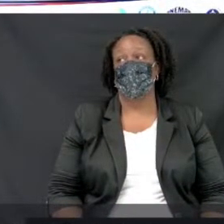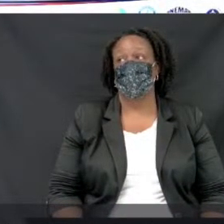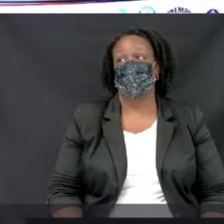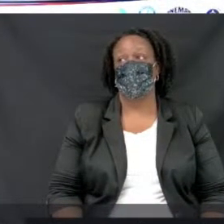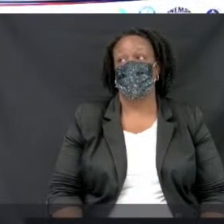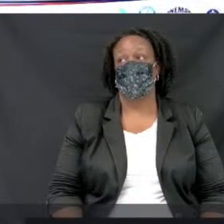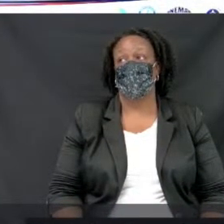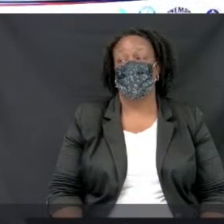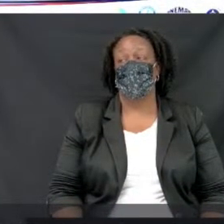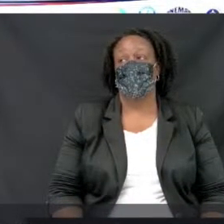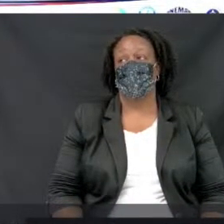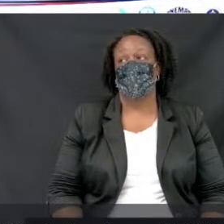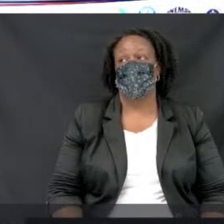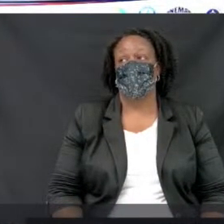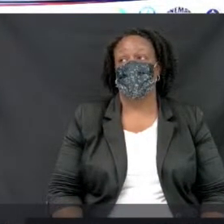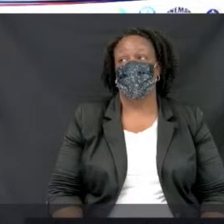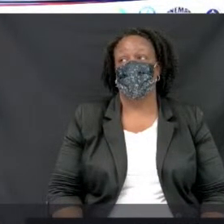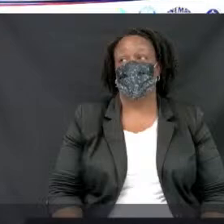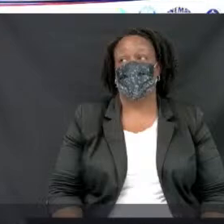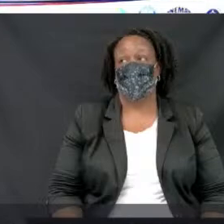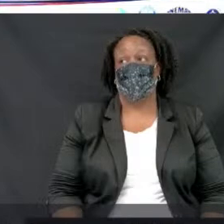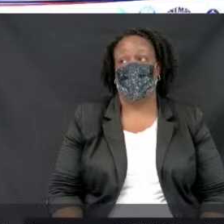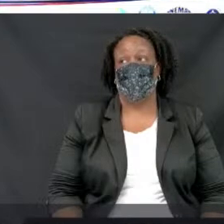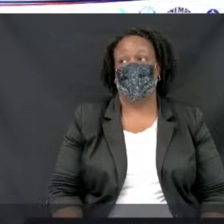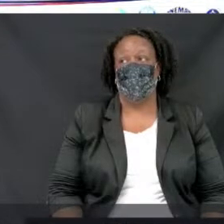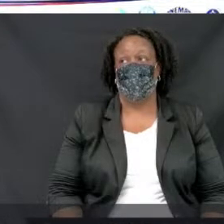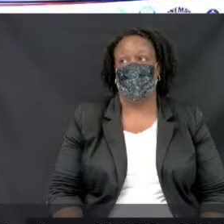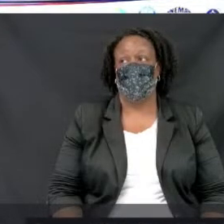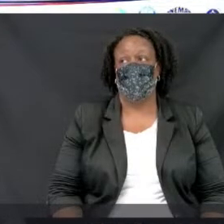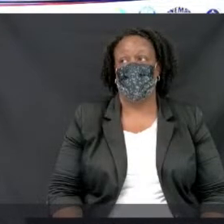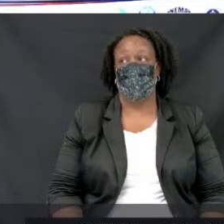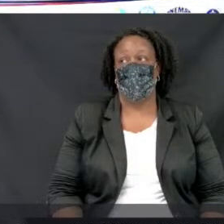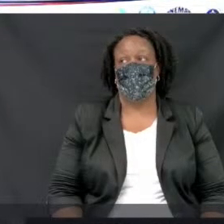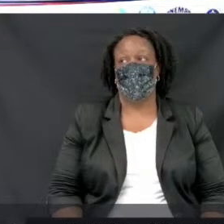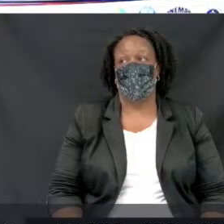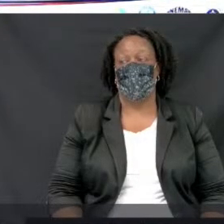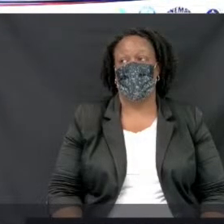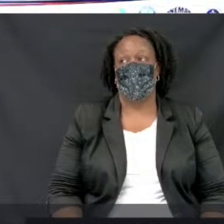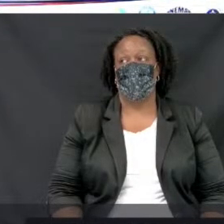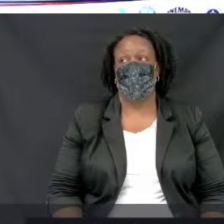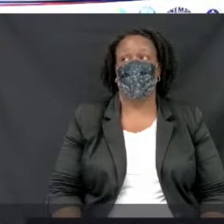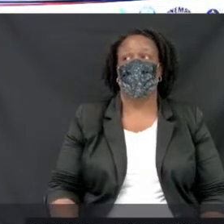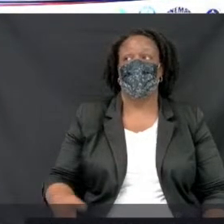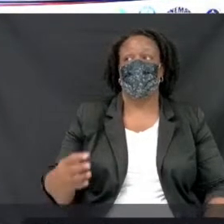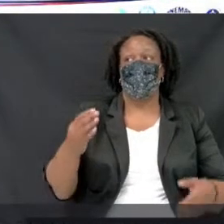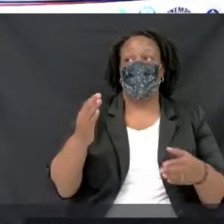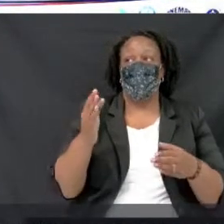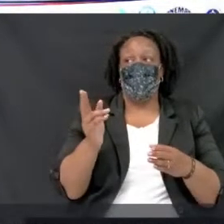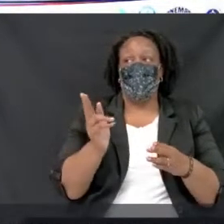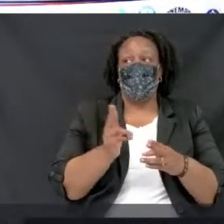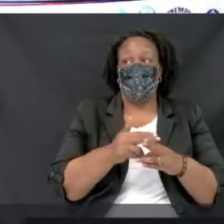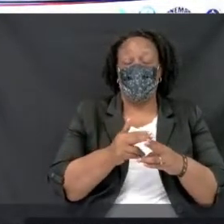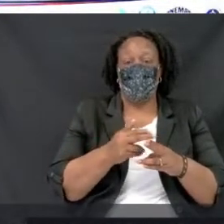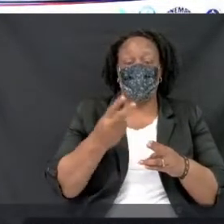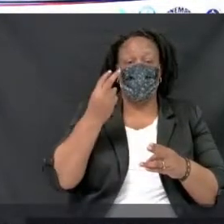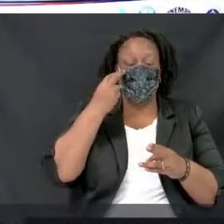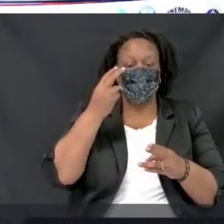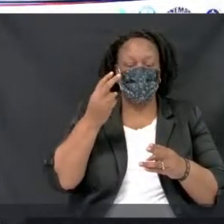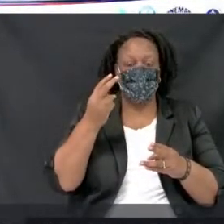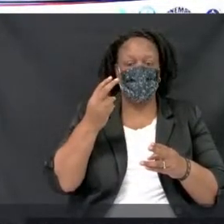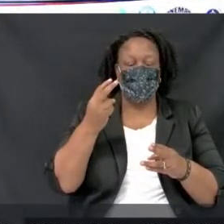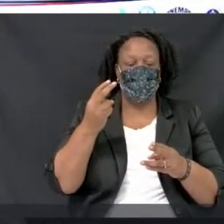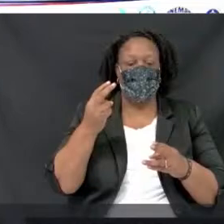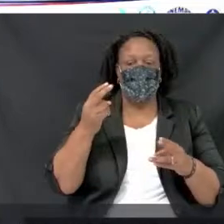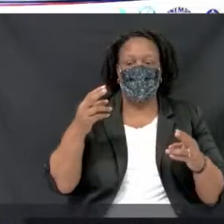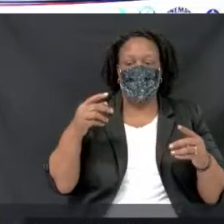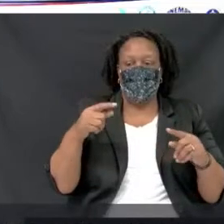In terms of the corridor of containment, I want to continue in this vein. We will also see some changes in this area. What